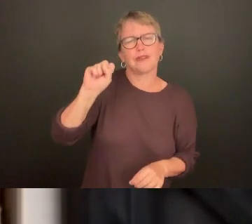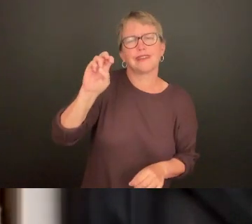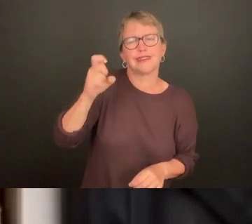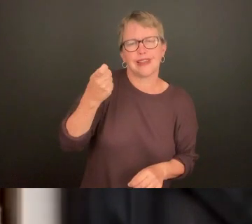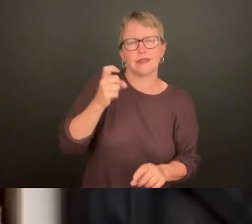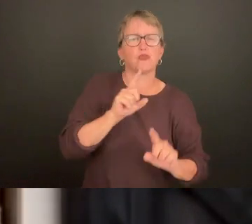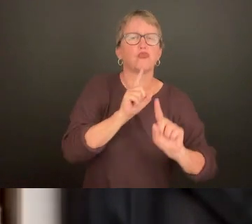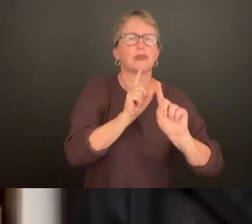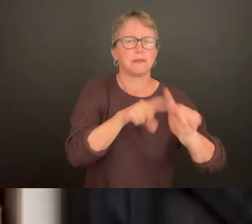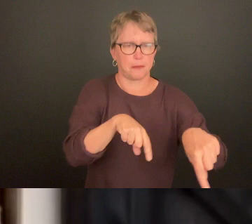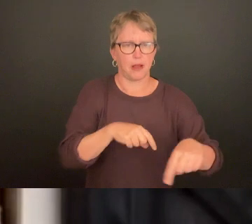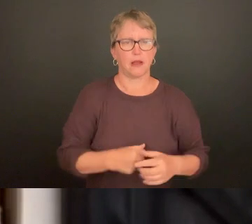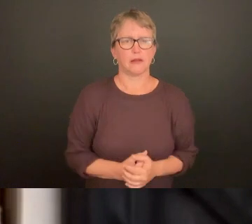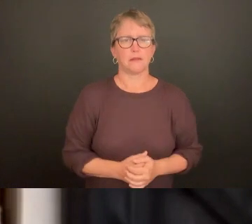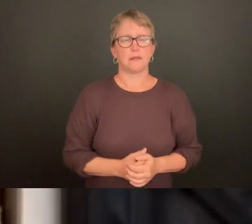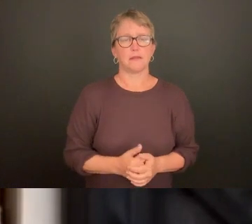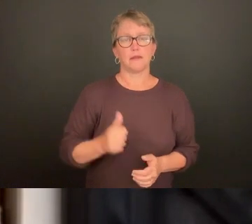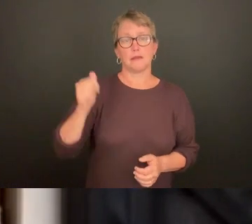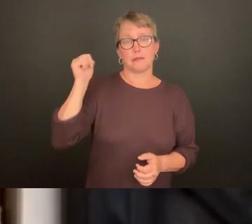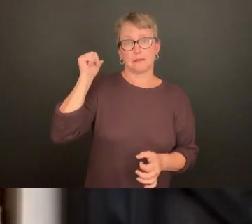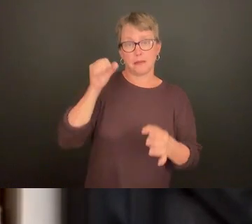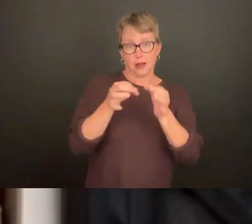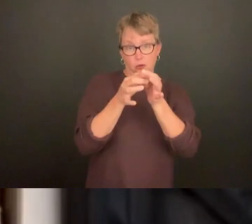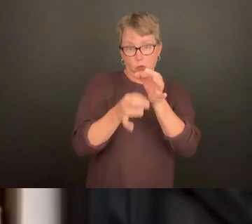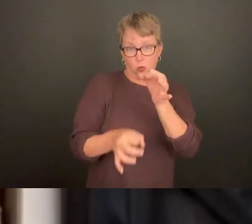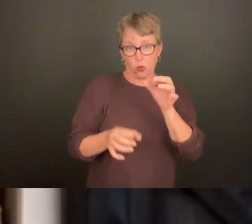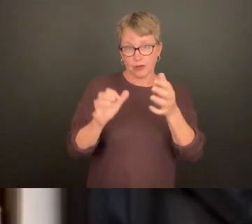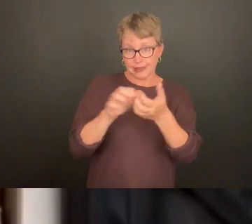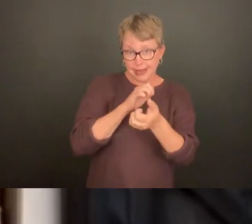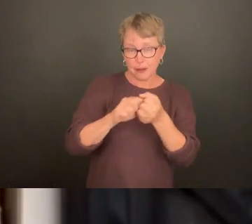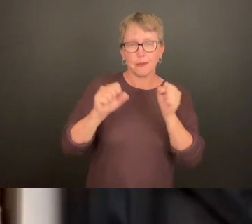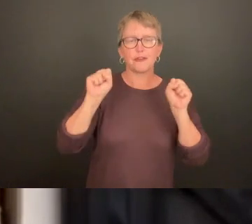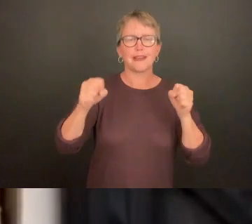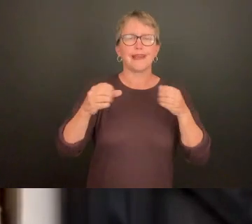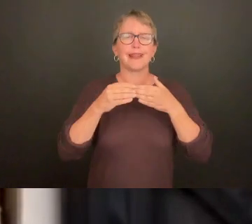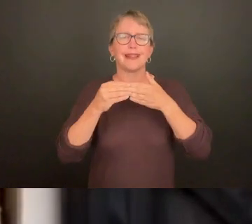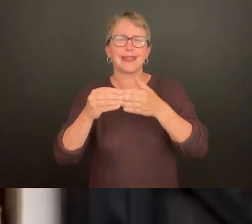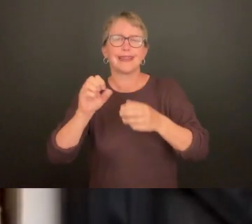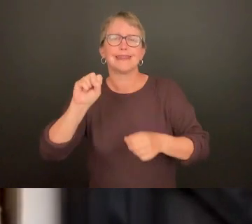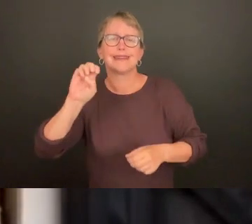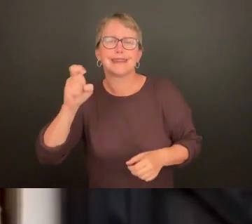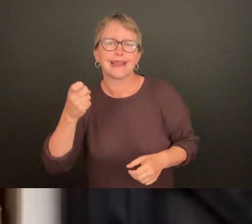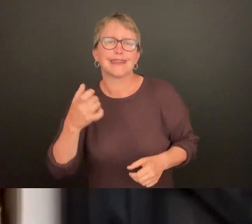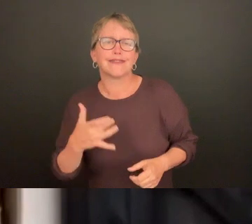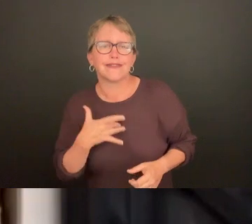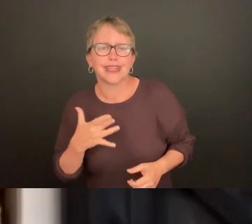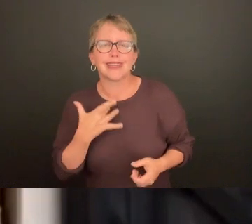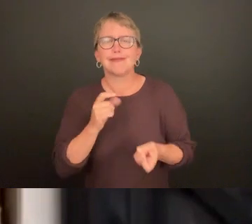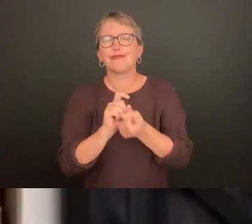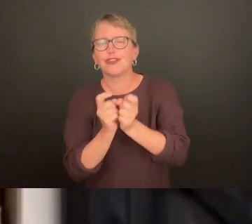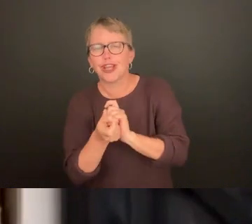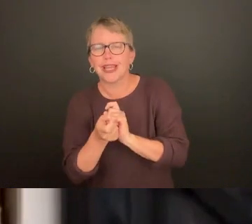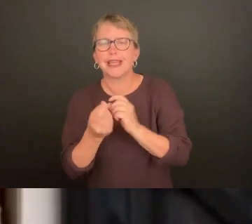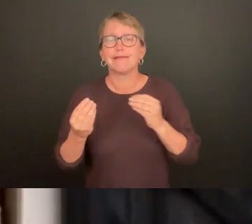this thing, a recent artificial intelligence. So I wanted to share with you a little bit. I typed